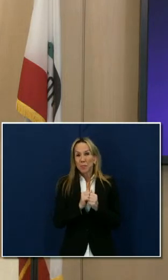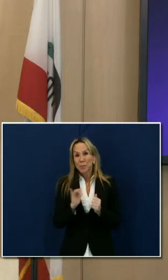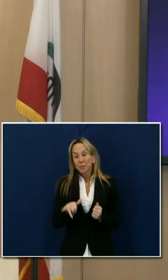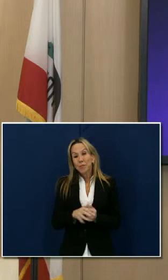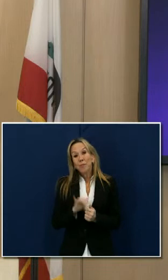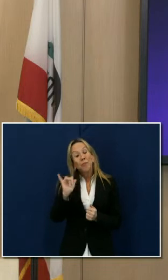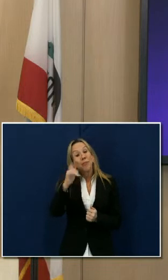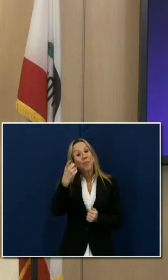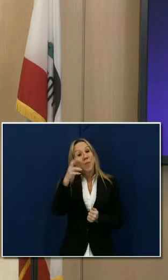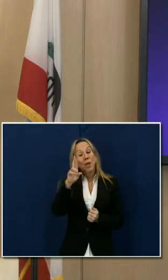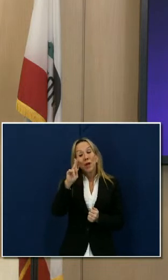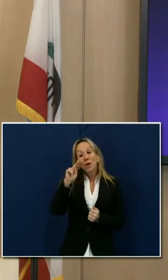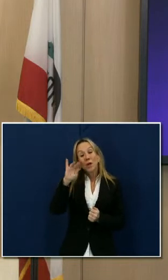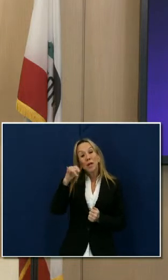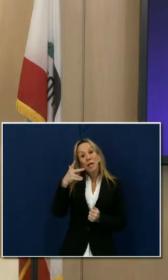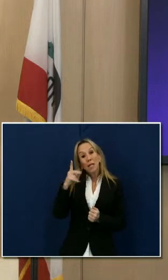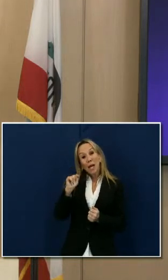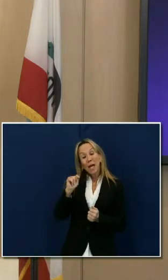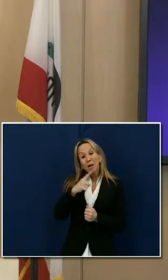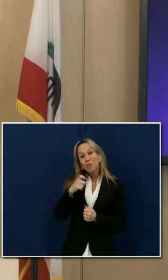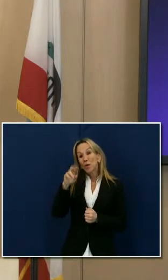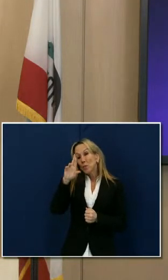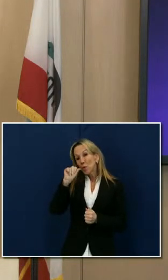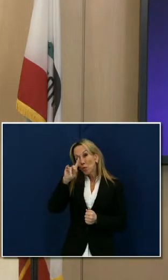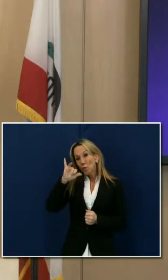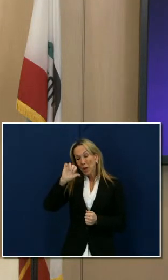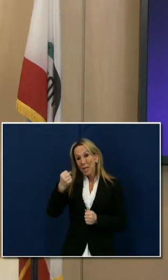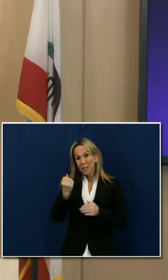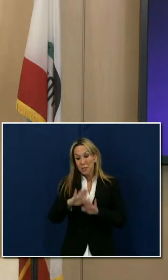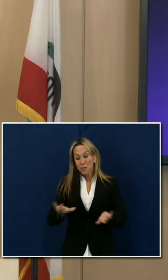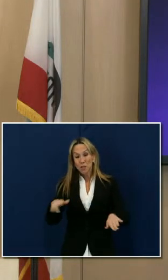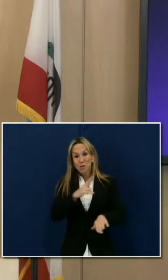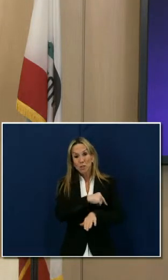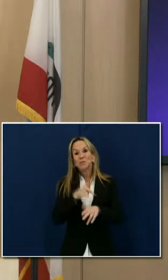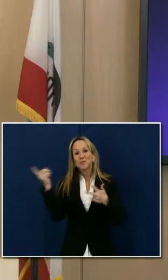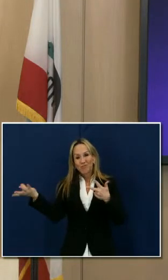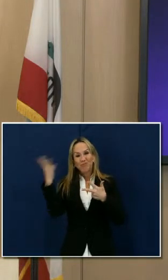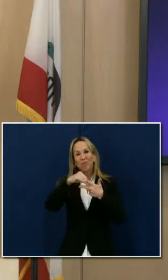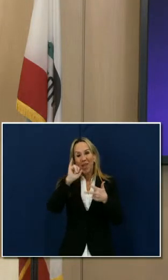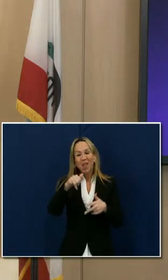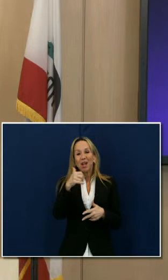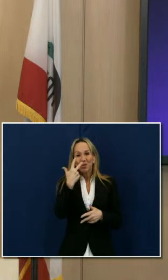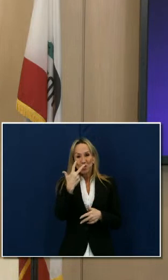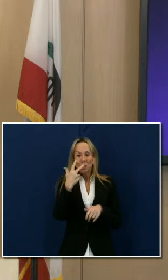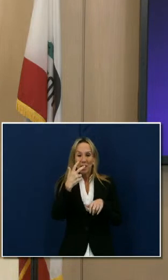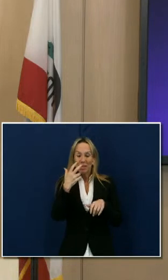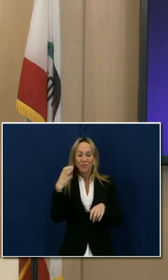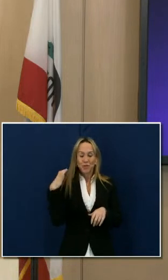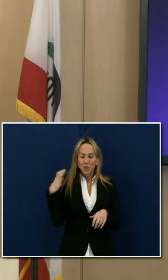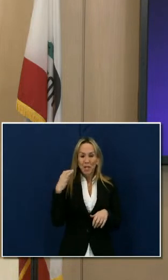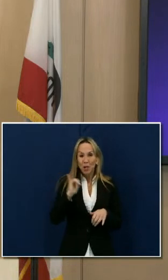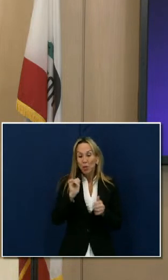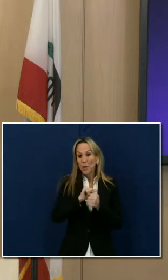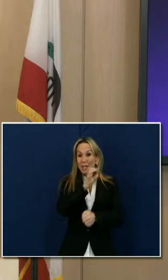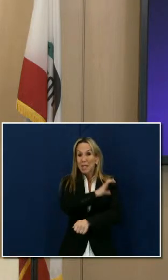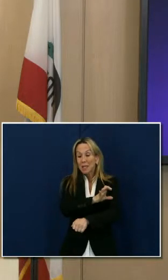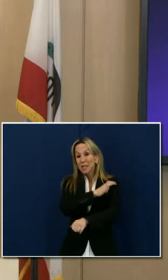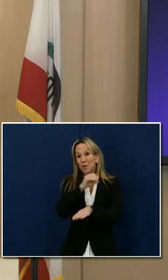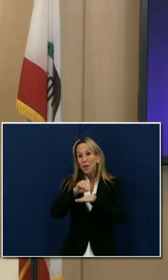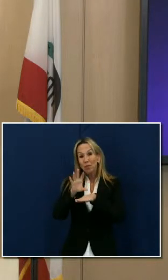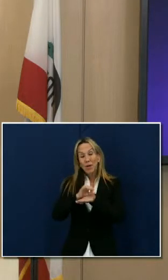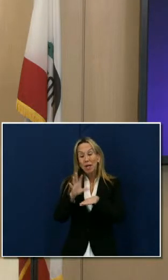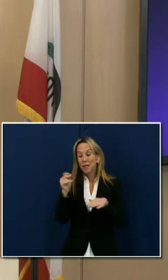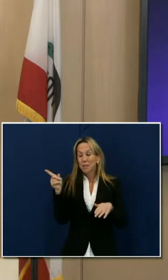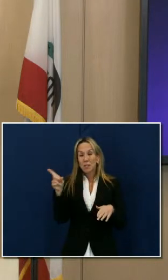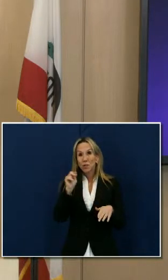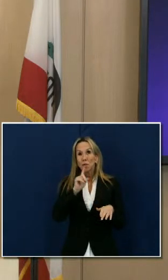Dr. Knight, who is here from Rady Children's Hospital, again, one of the tri-chairs of our clinical advisory, and also incredible work that they are doing at